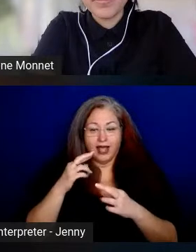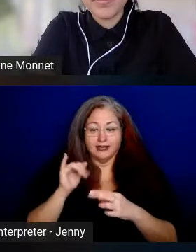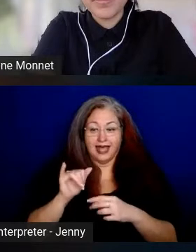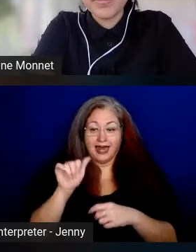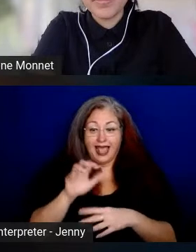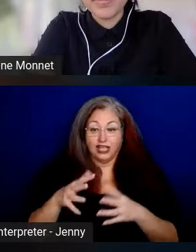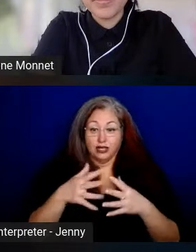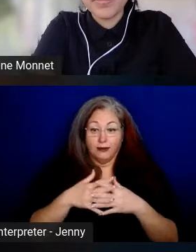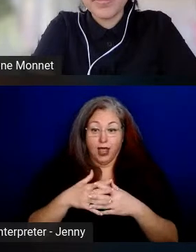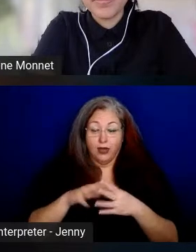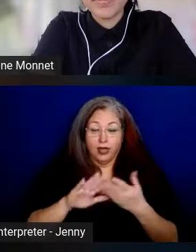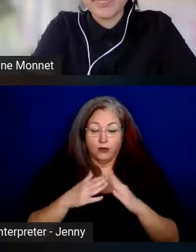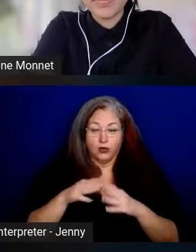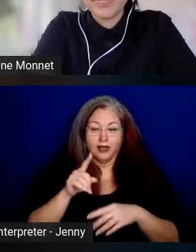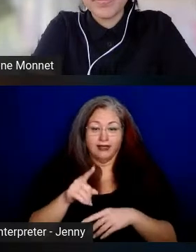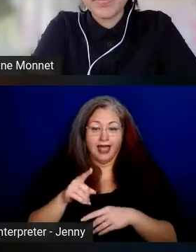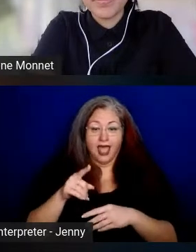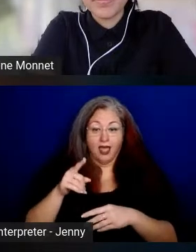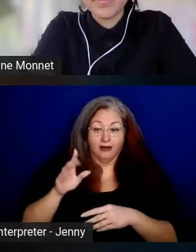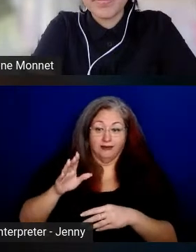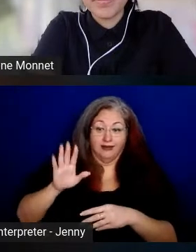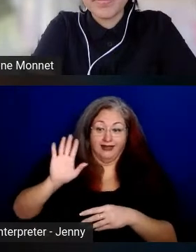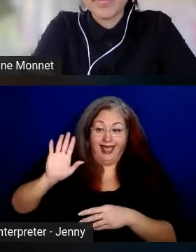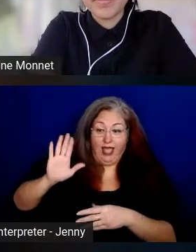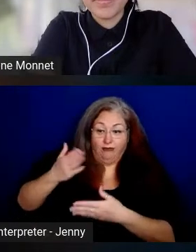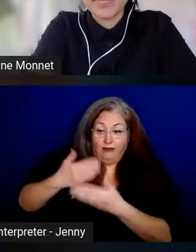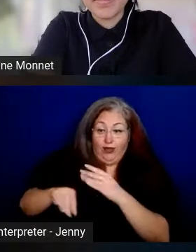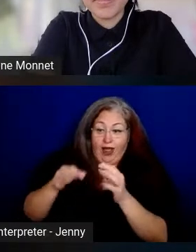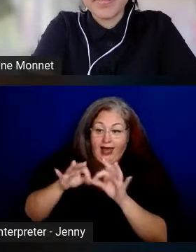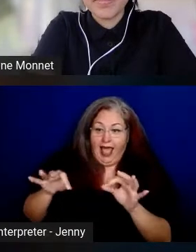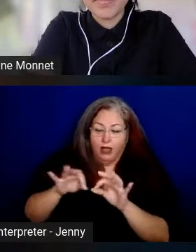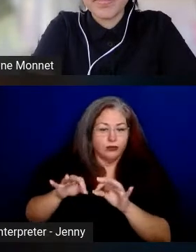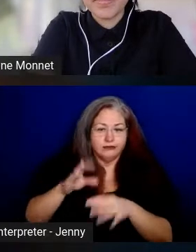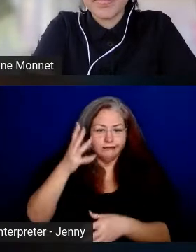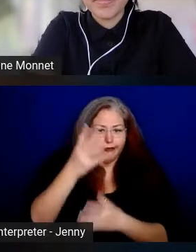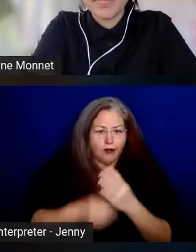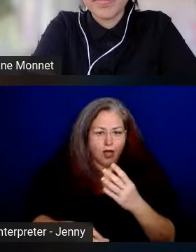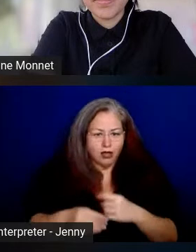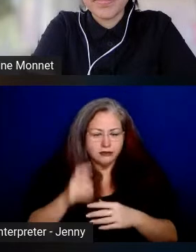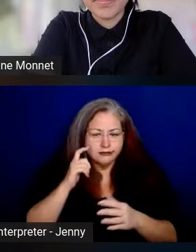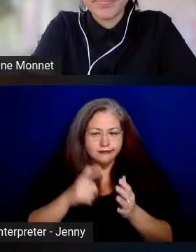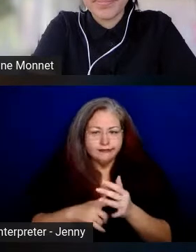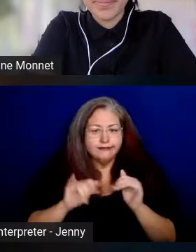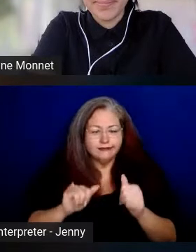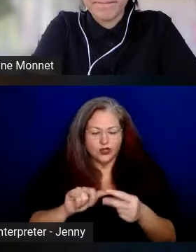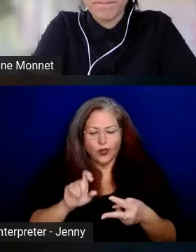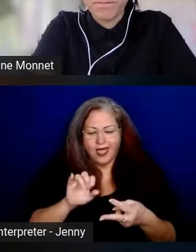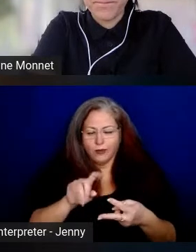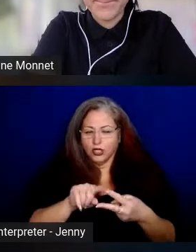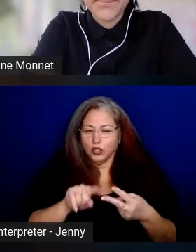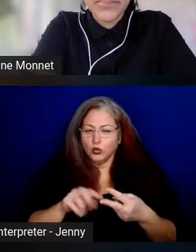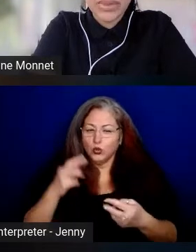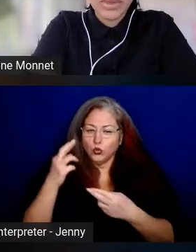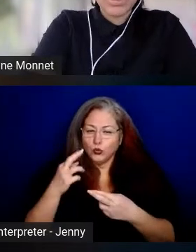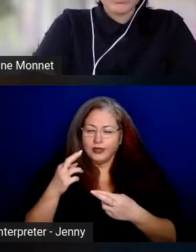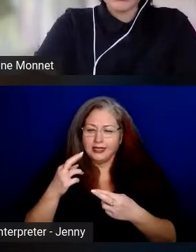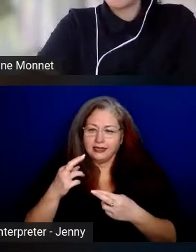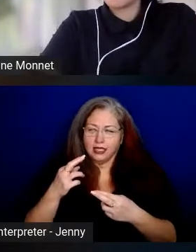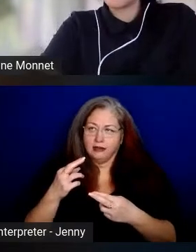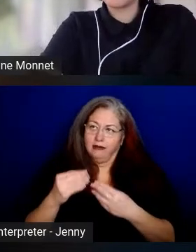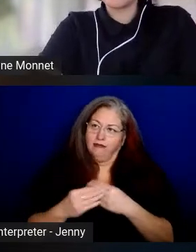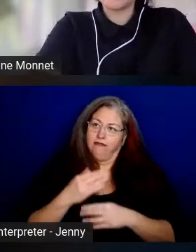American communities. So that was the issue, like those two reasons were the initial inspirations when I made the